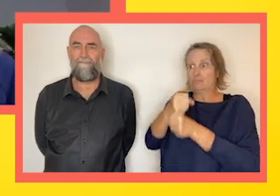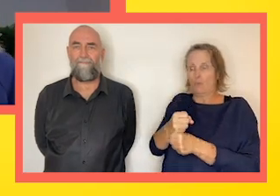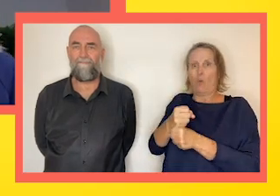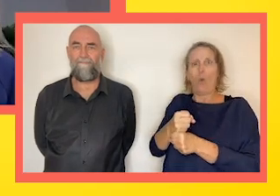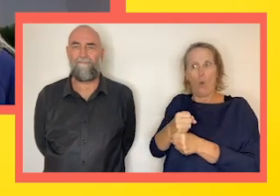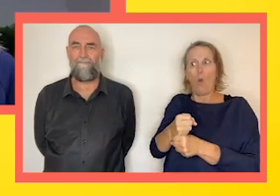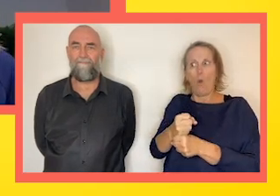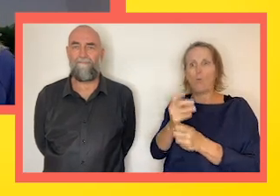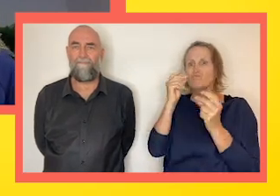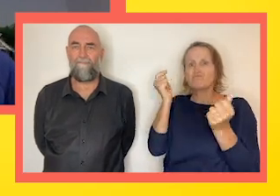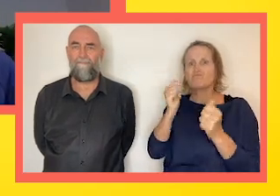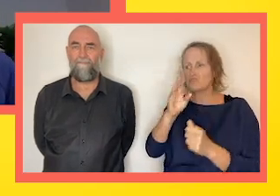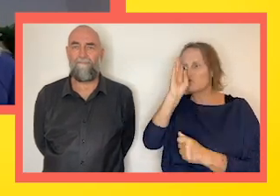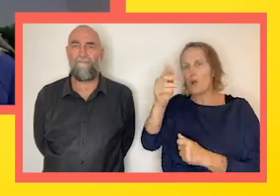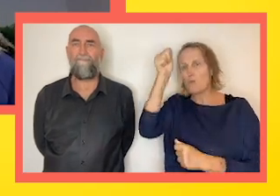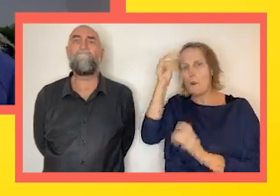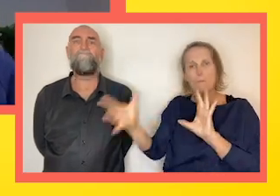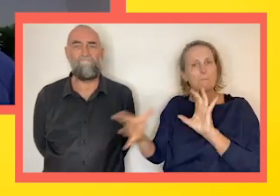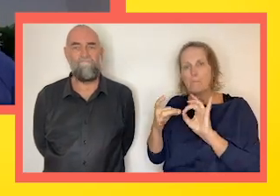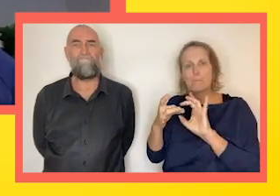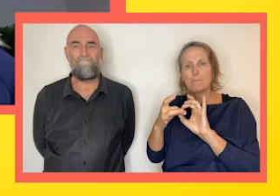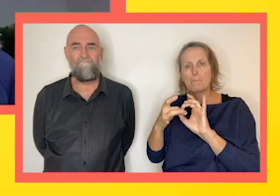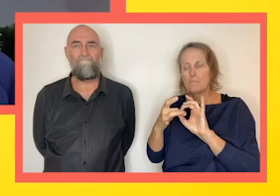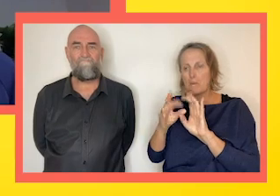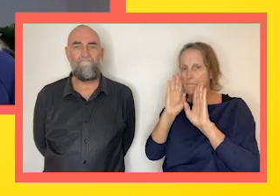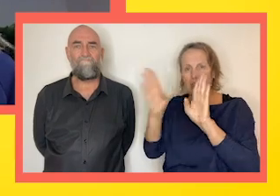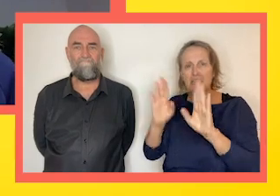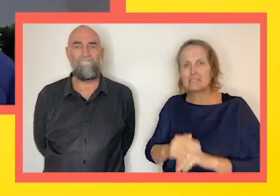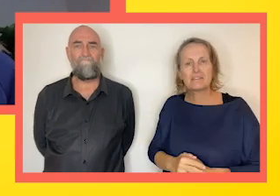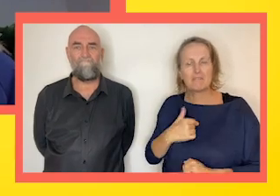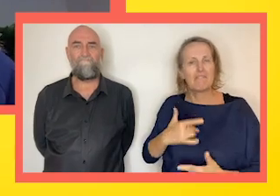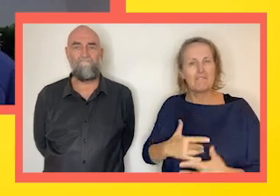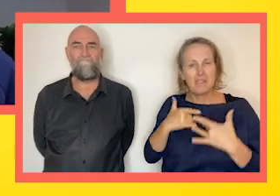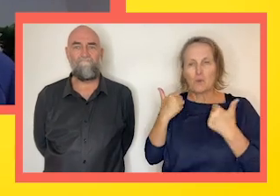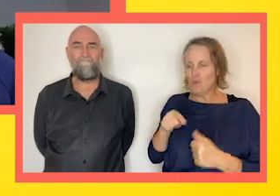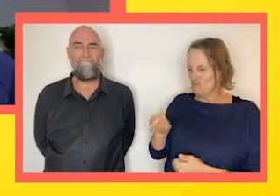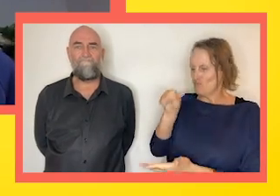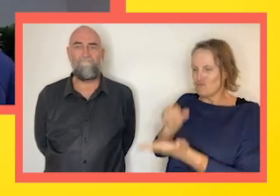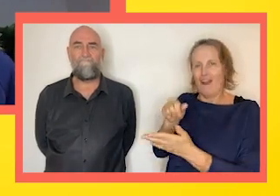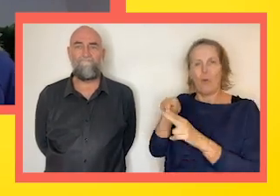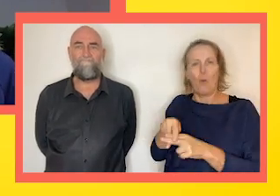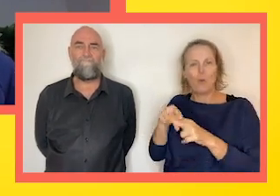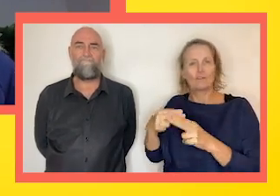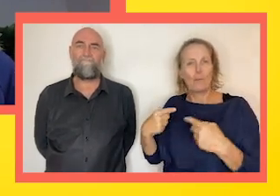like, he just got it. It was this amazing feeling that this